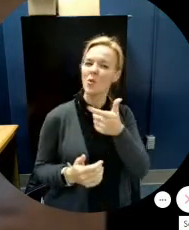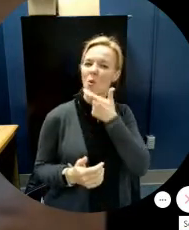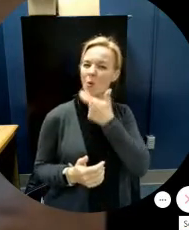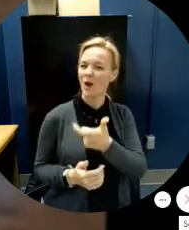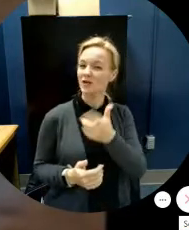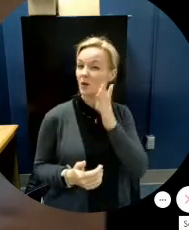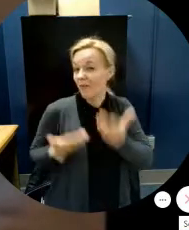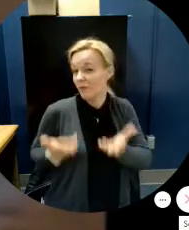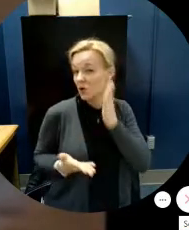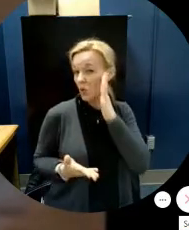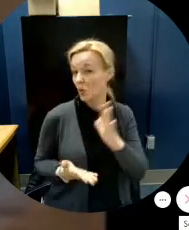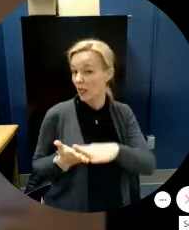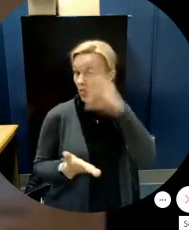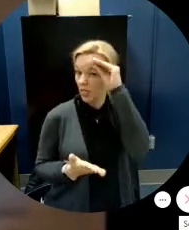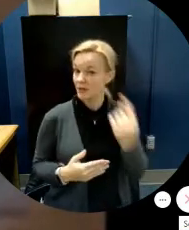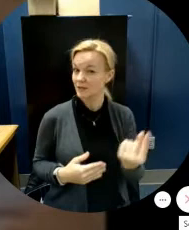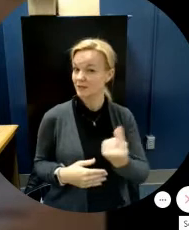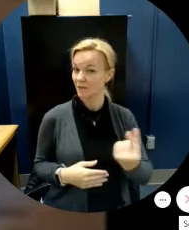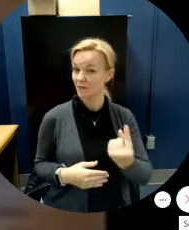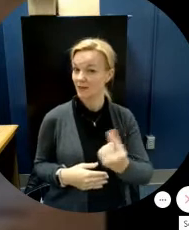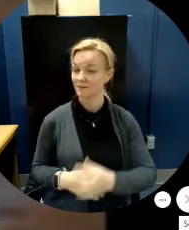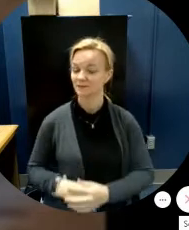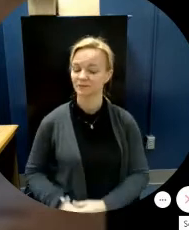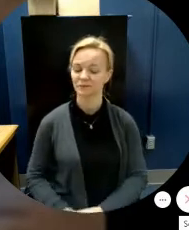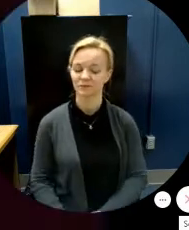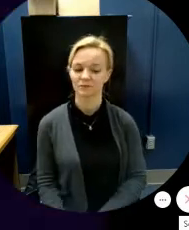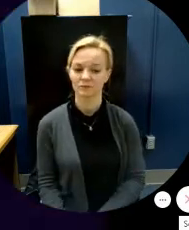surprises. Just like the real cops.